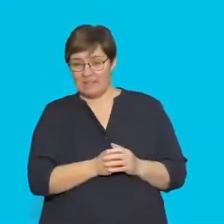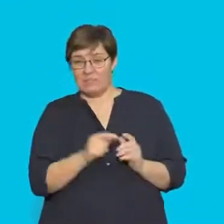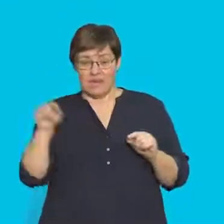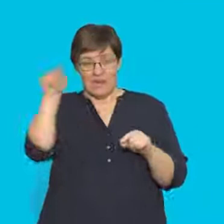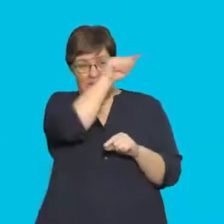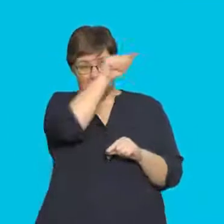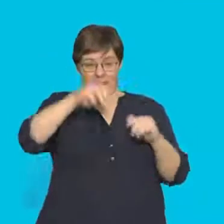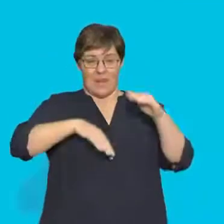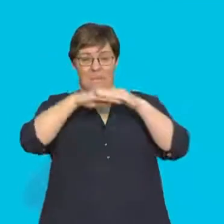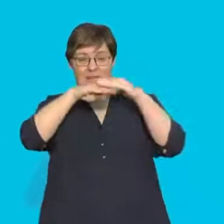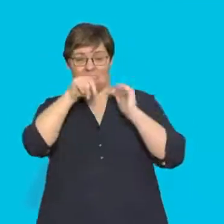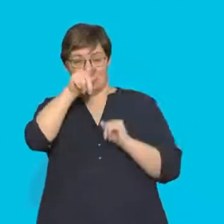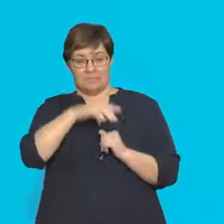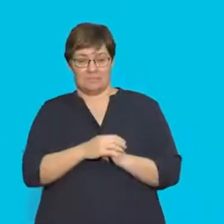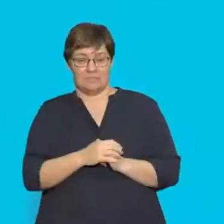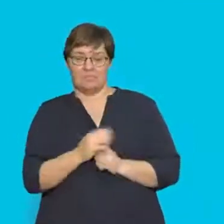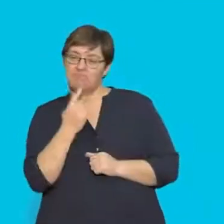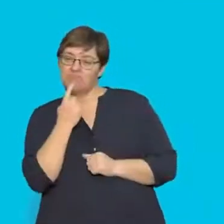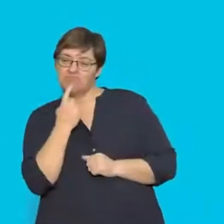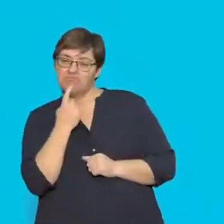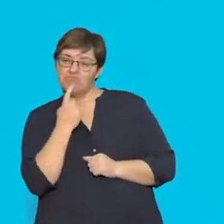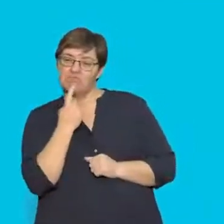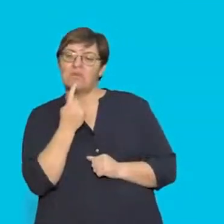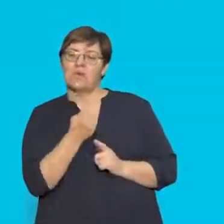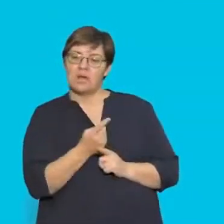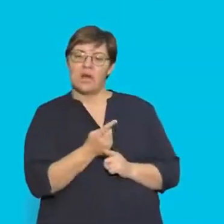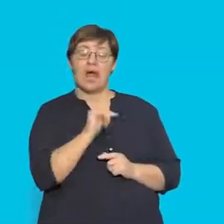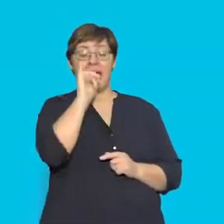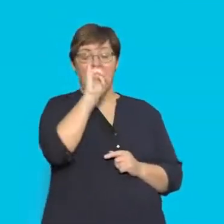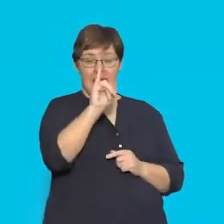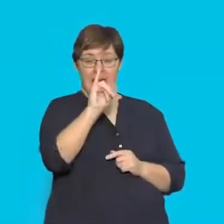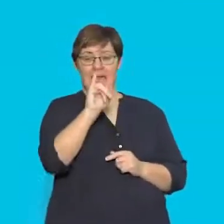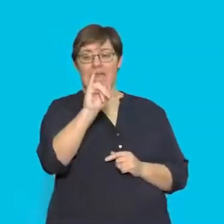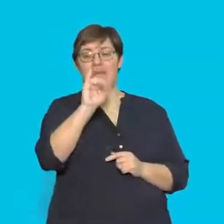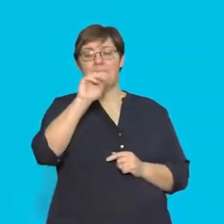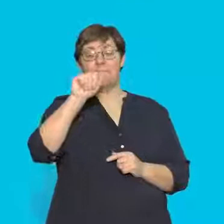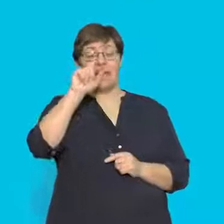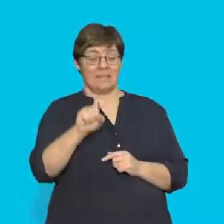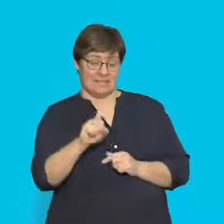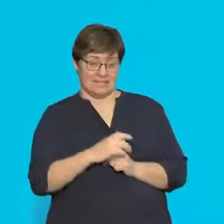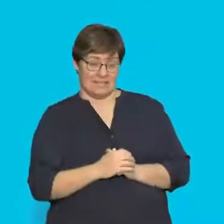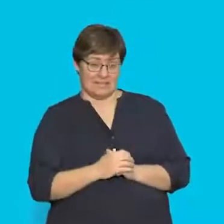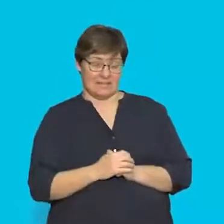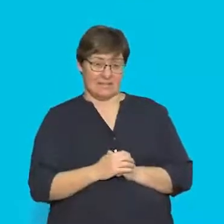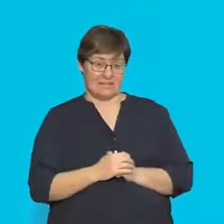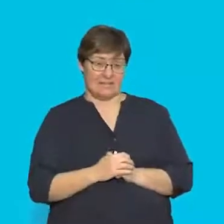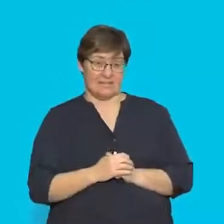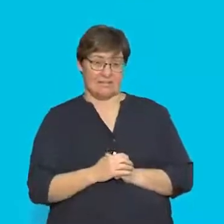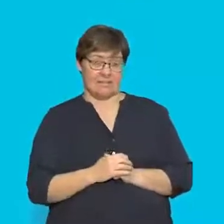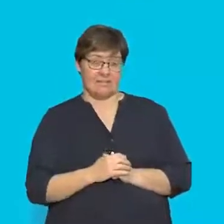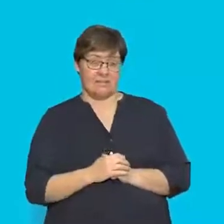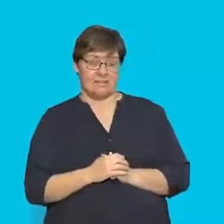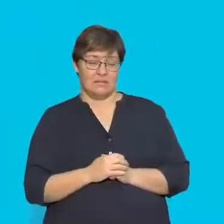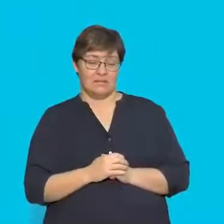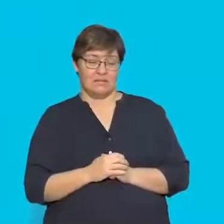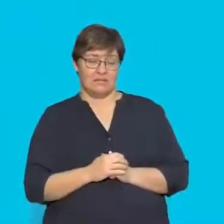that point. And we would say that would be called I max. Now, what could